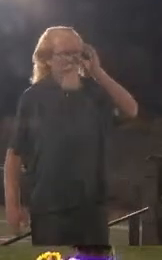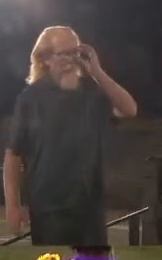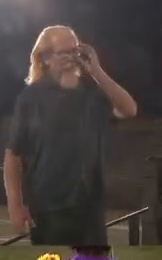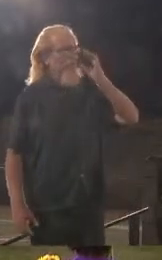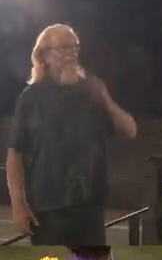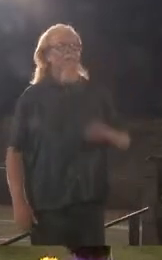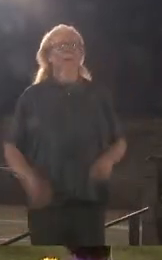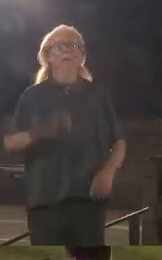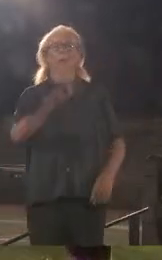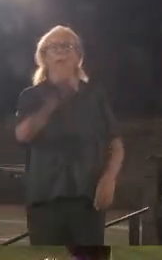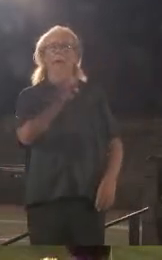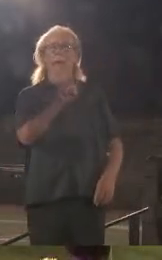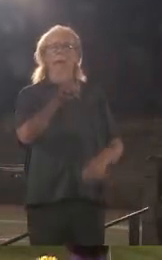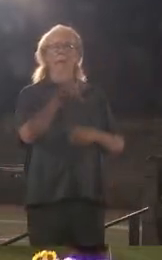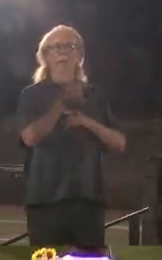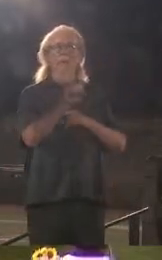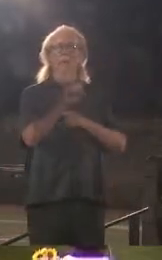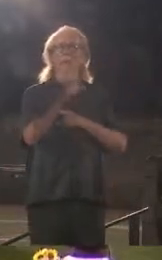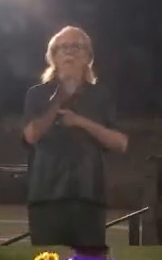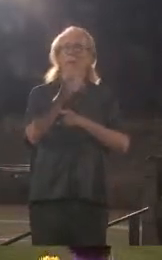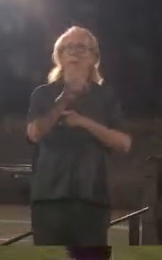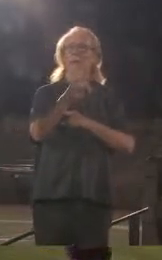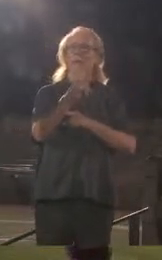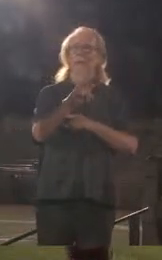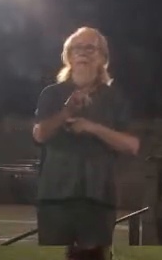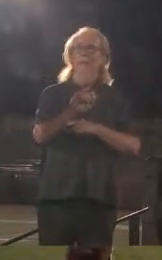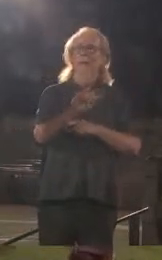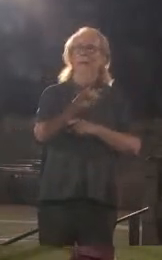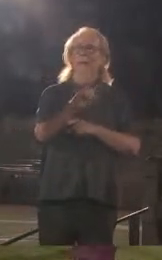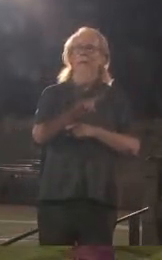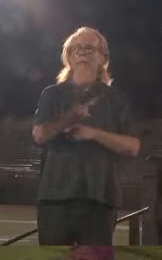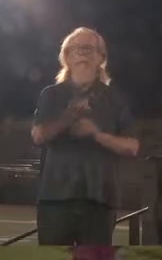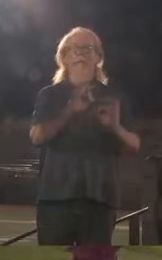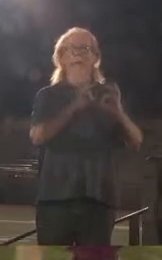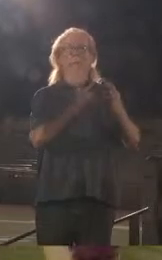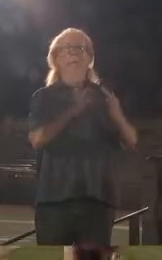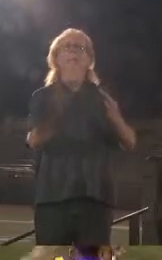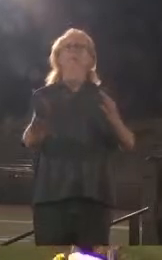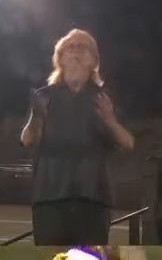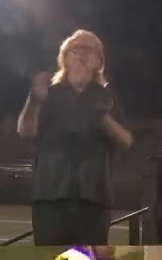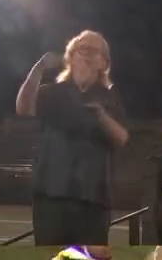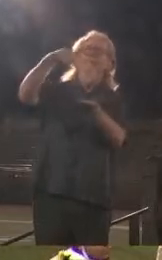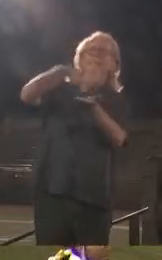Will Jesus Gonzalez's family please stand and be recognized?